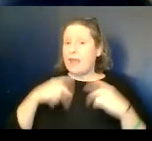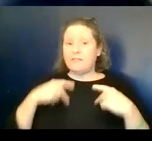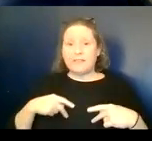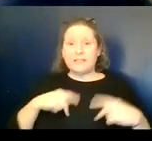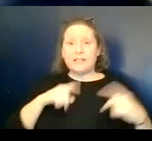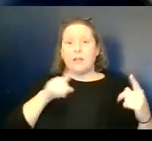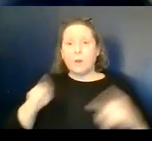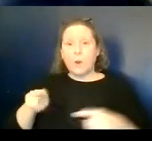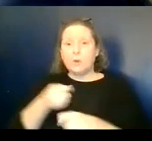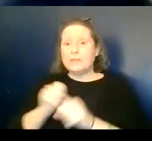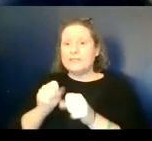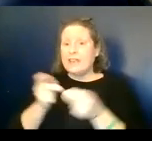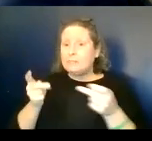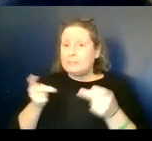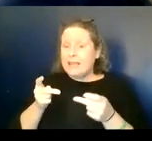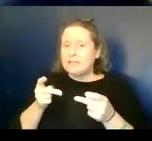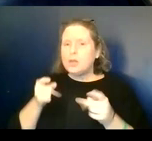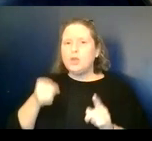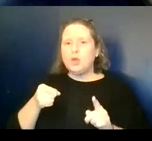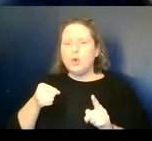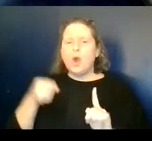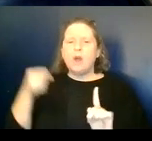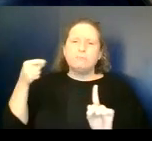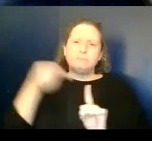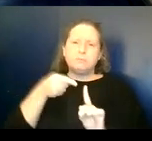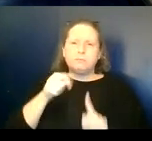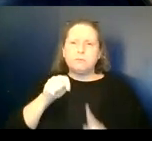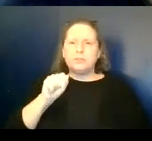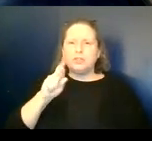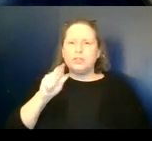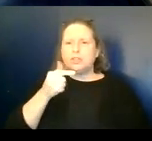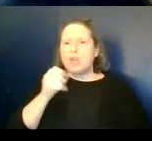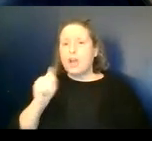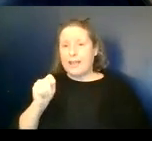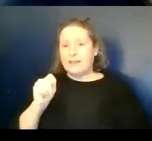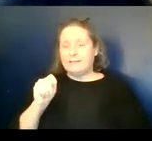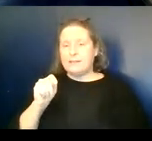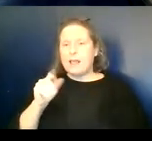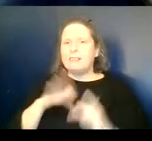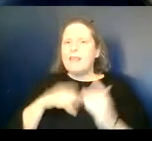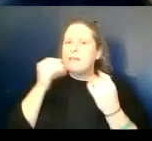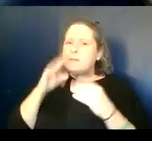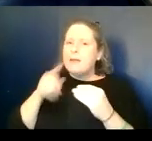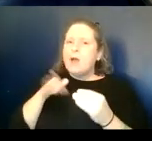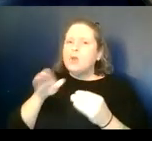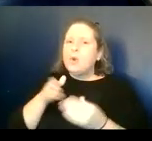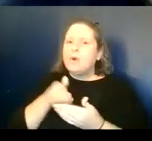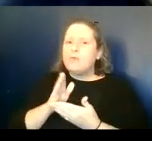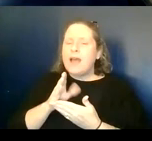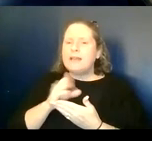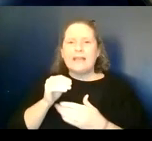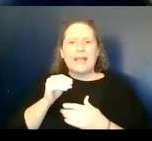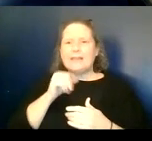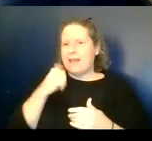safety, that makes you a target, okay? A lack of information on your rights and accessibility challenges. Perpetrators